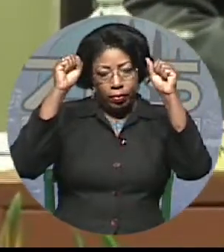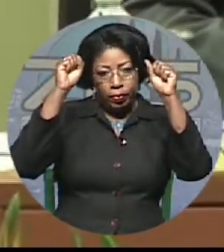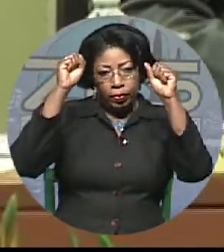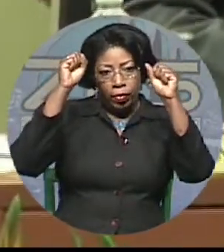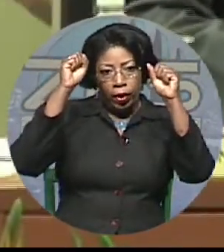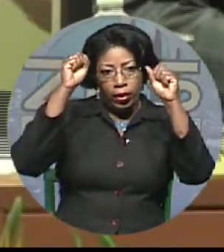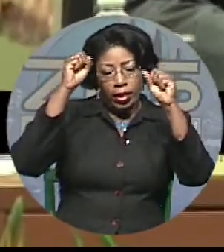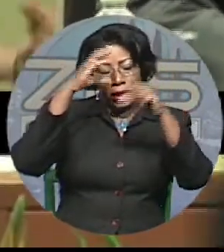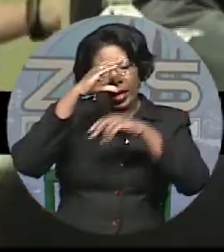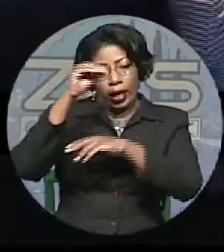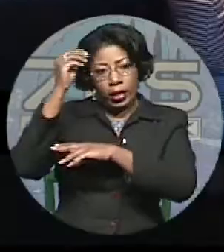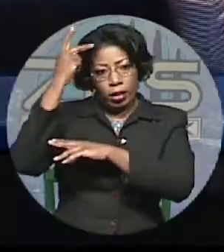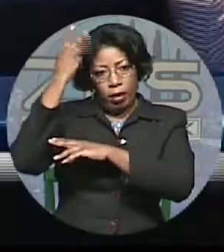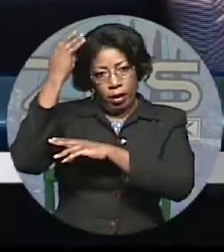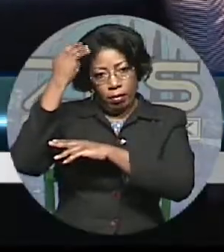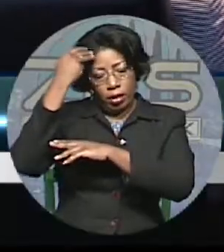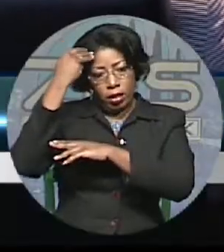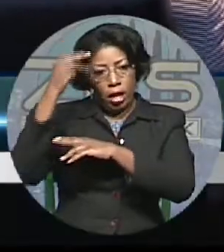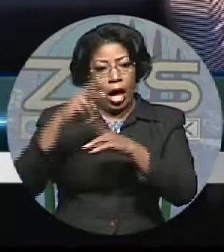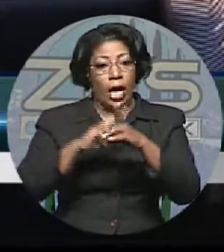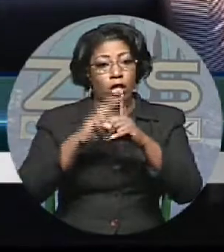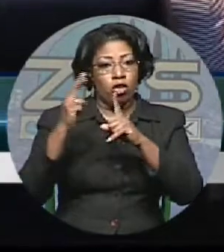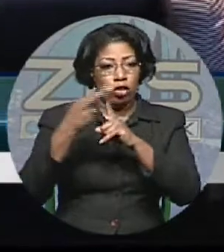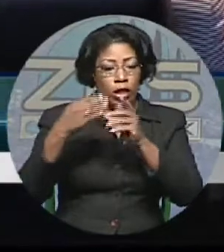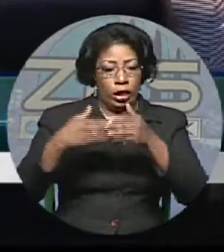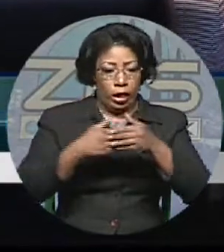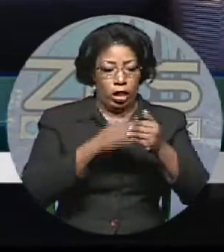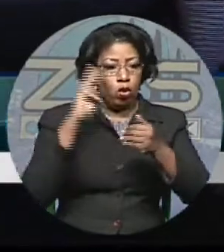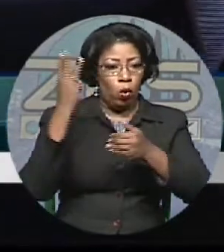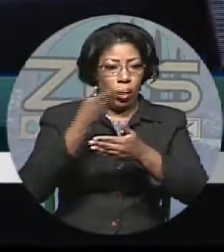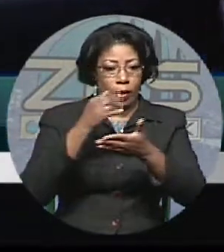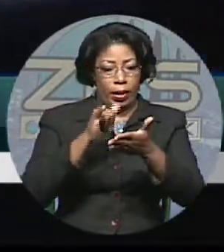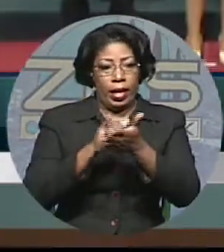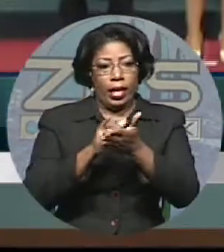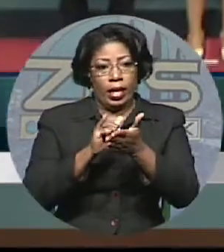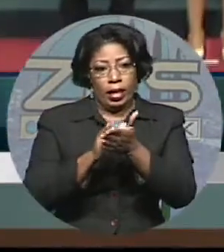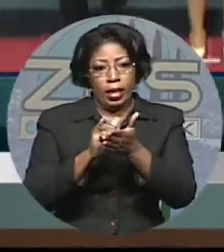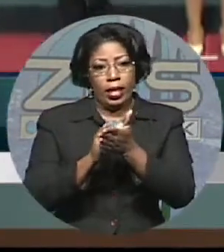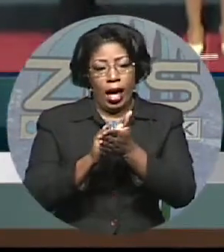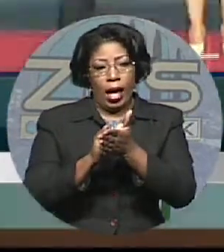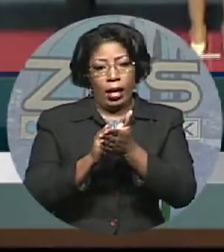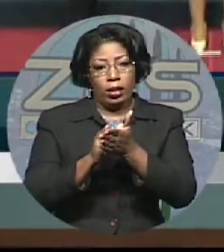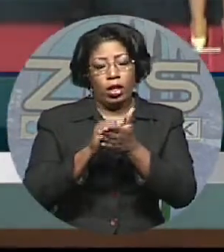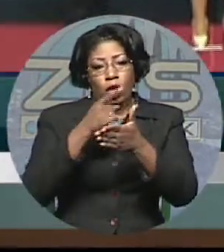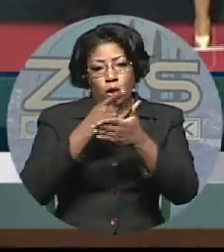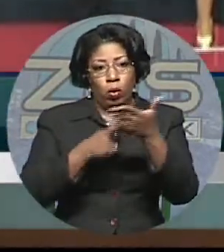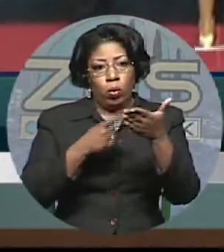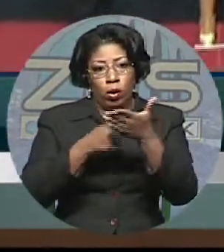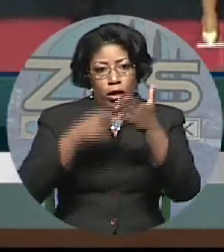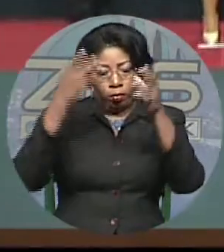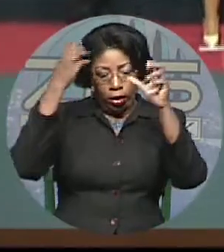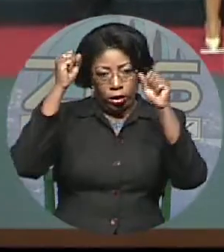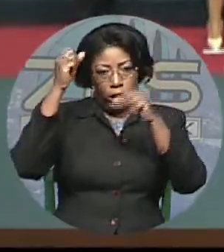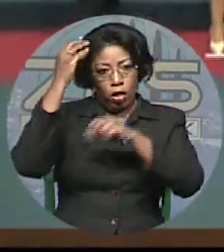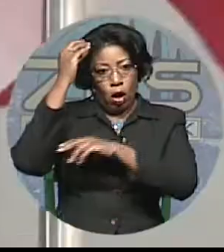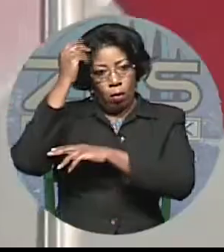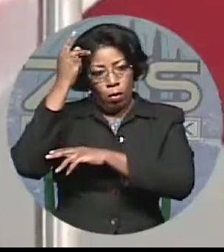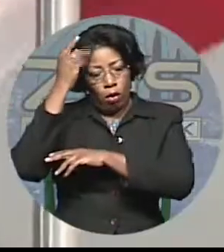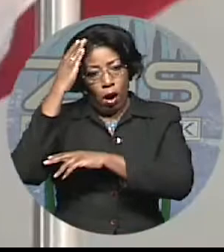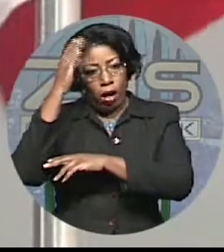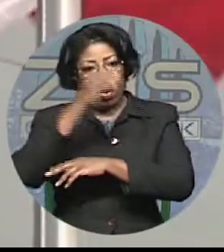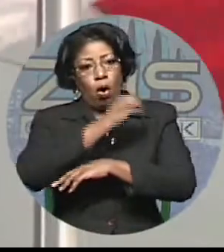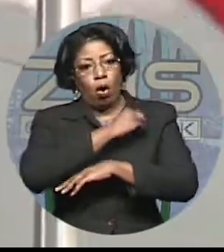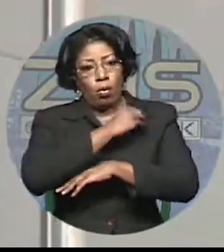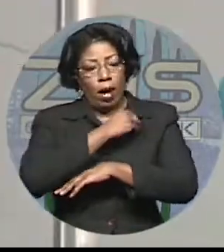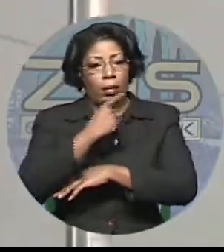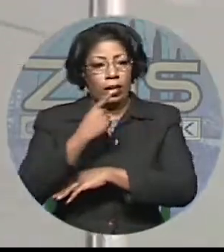Honorable Perry Christie, and other regional leaders welcoming that statement by U.S. President Barack Obama, who says he continues his